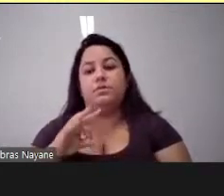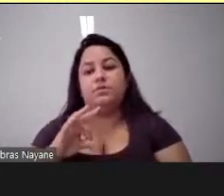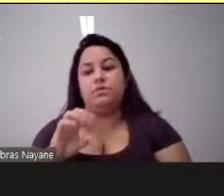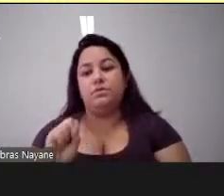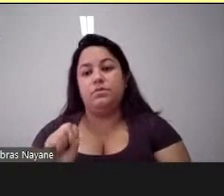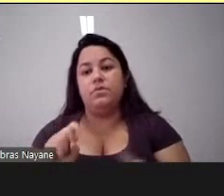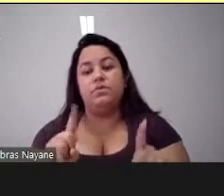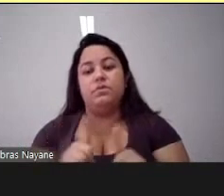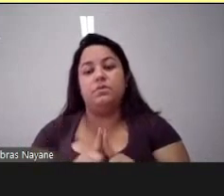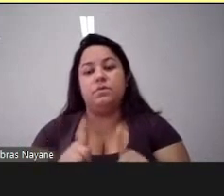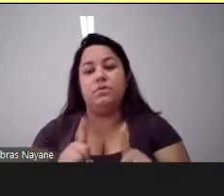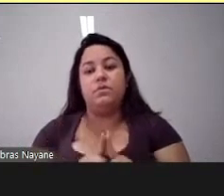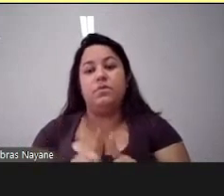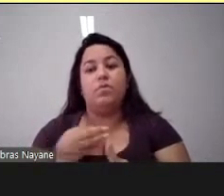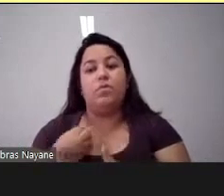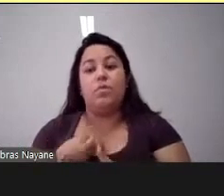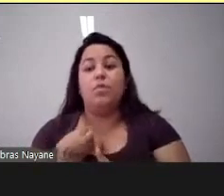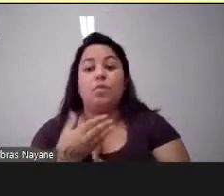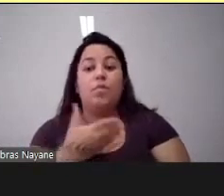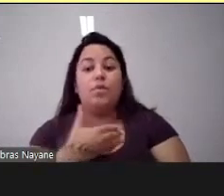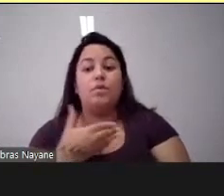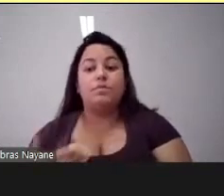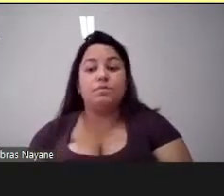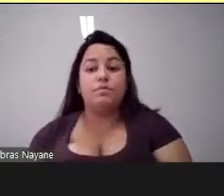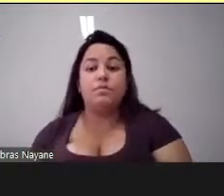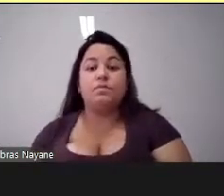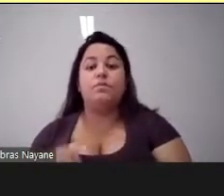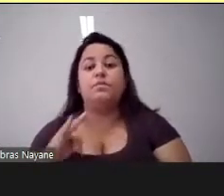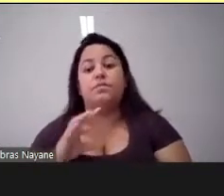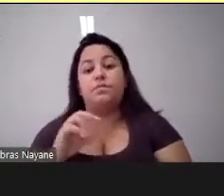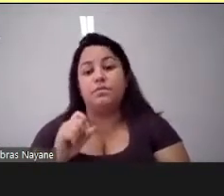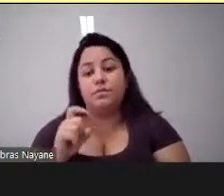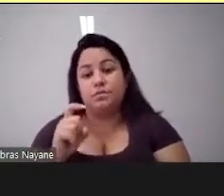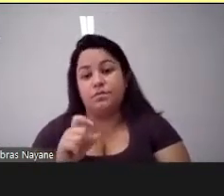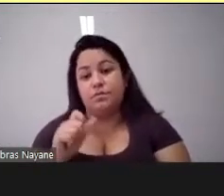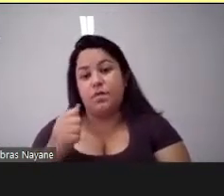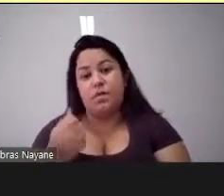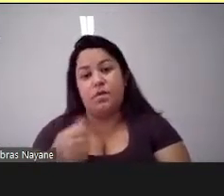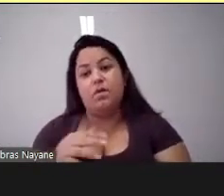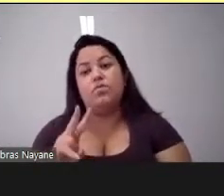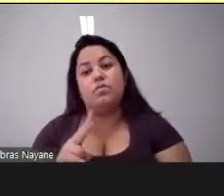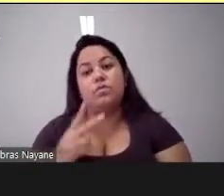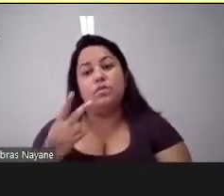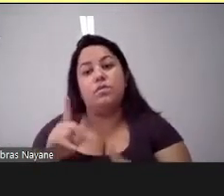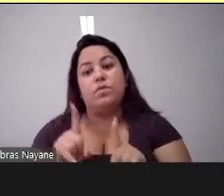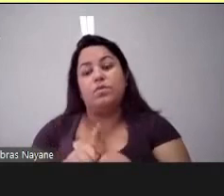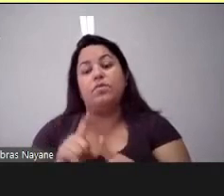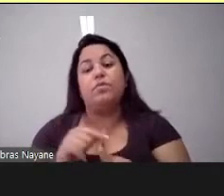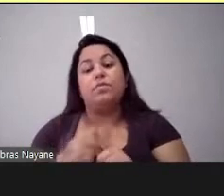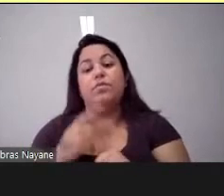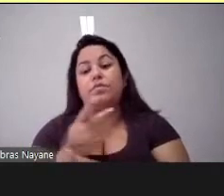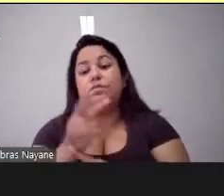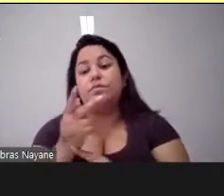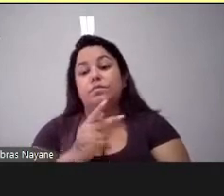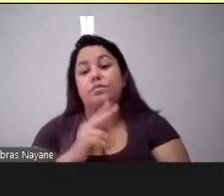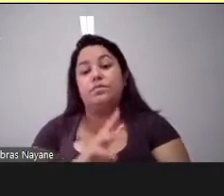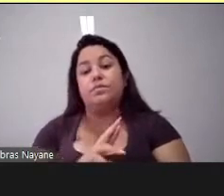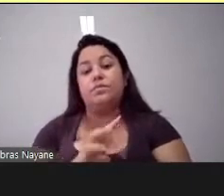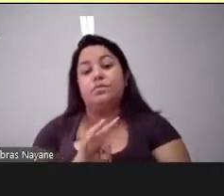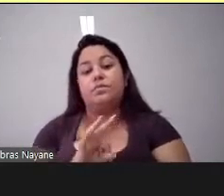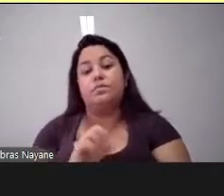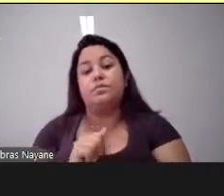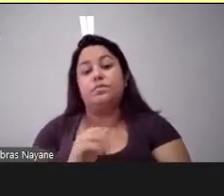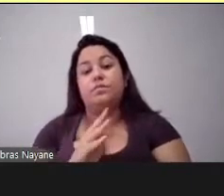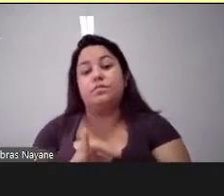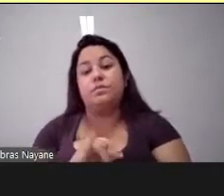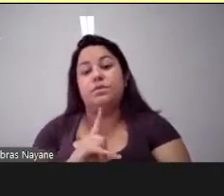and that can depend less and less with the public debt. The